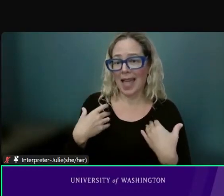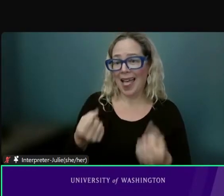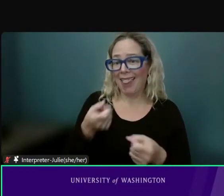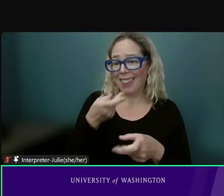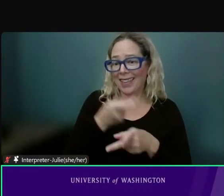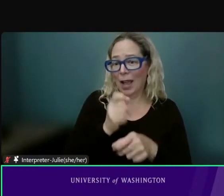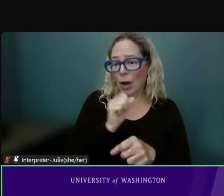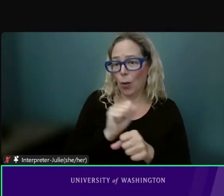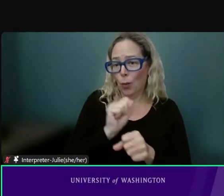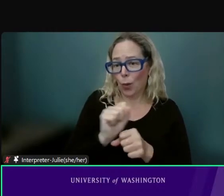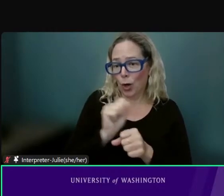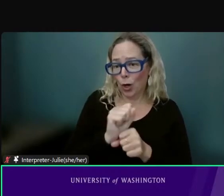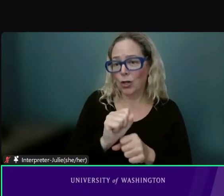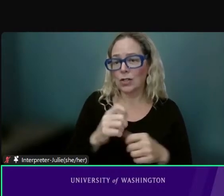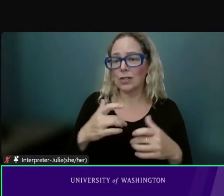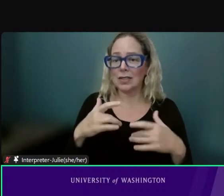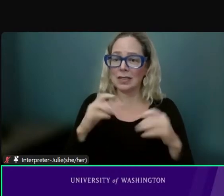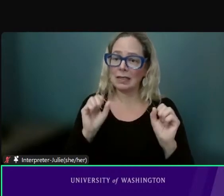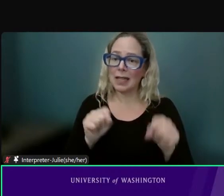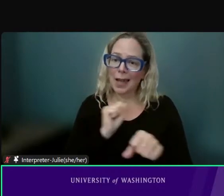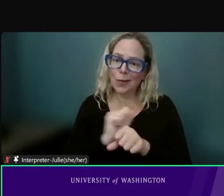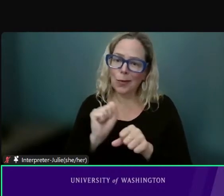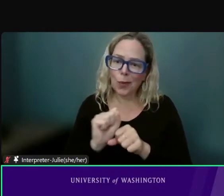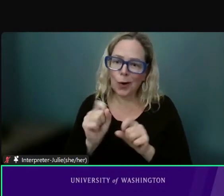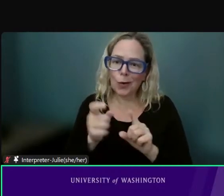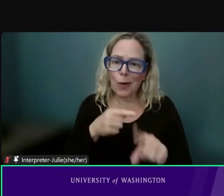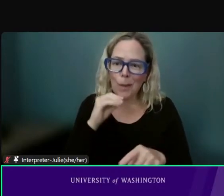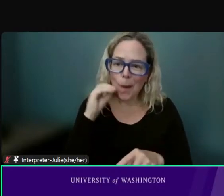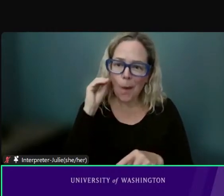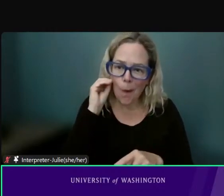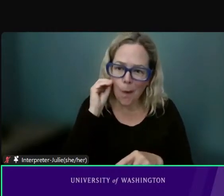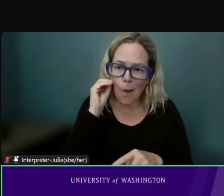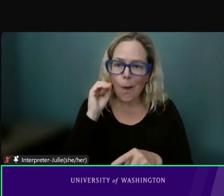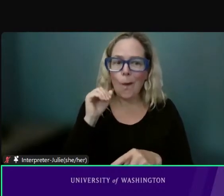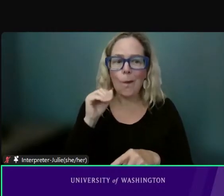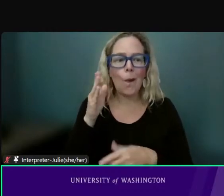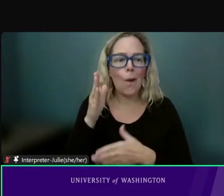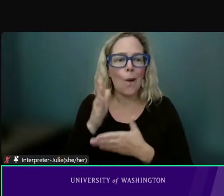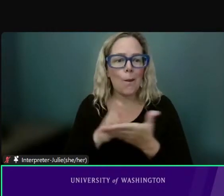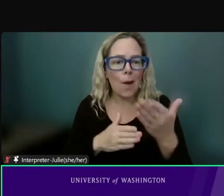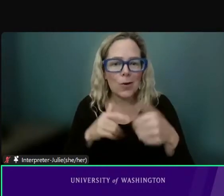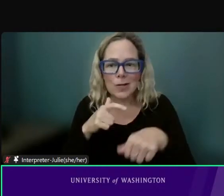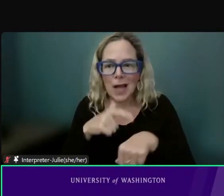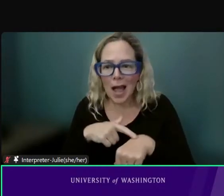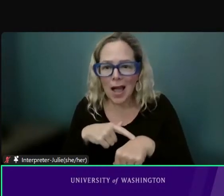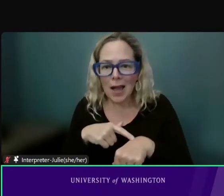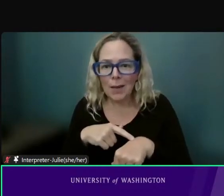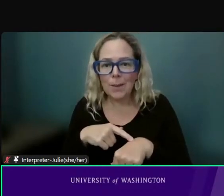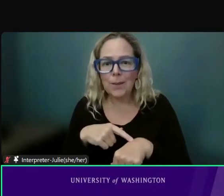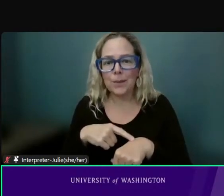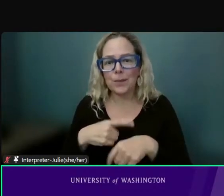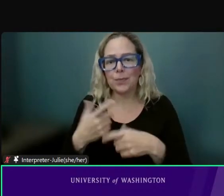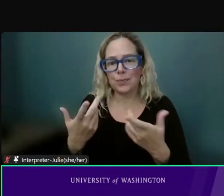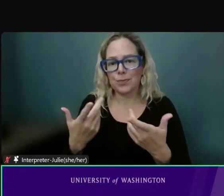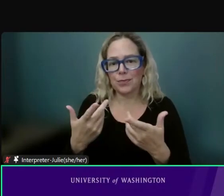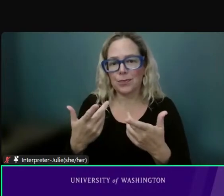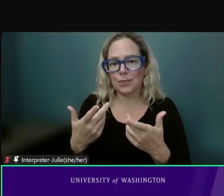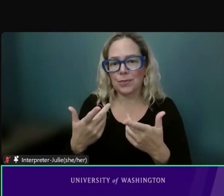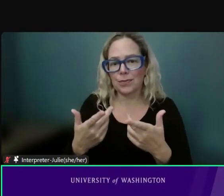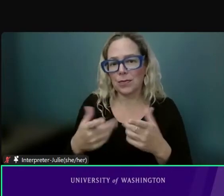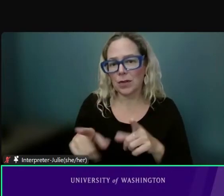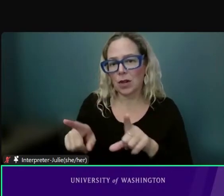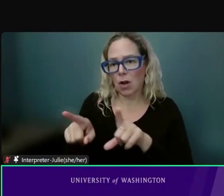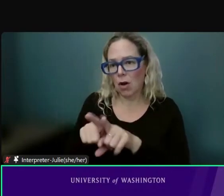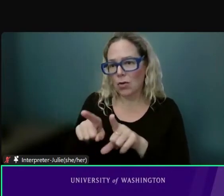more likely to work from home and part-time. Also, more disabled workers arrive at work during